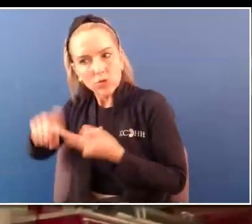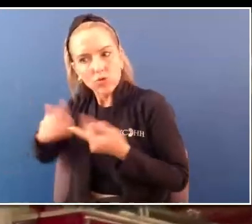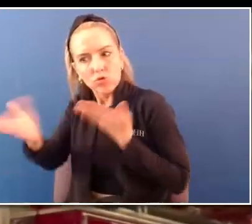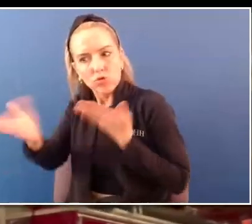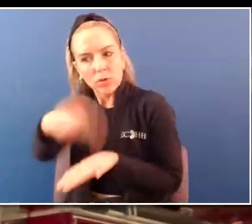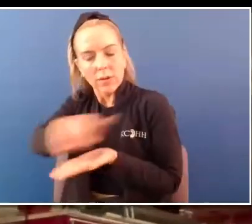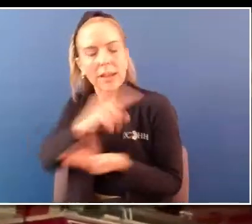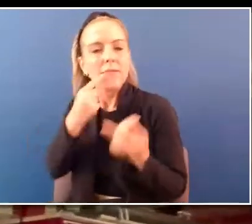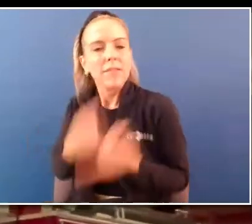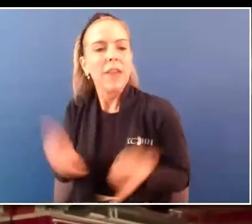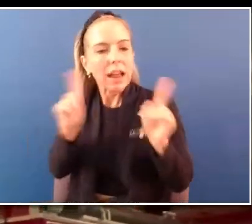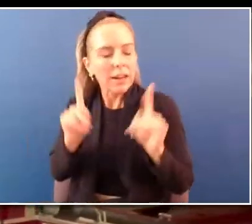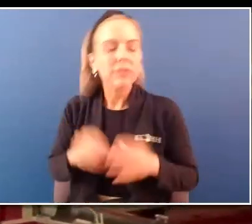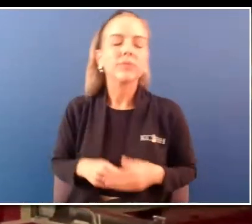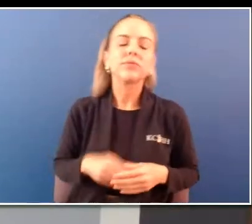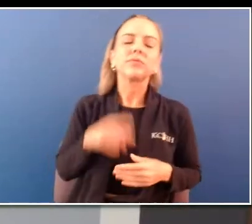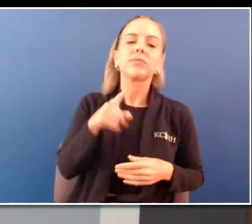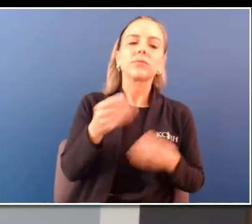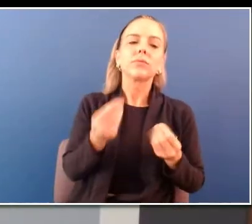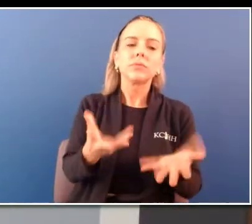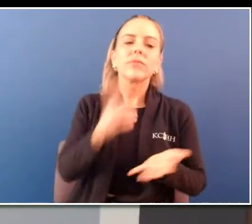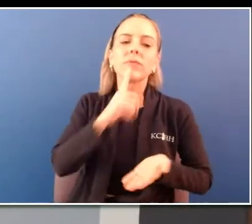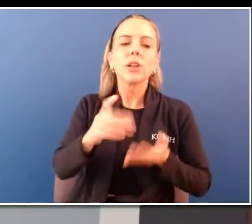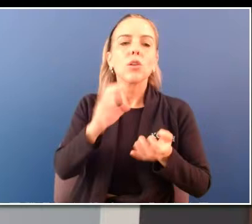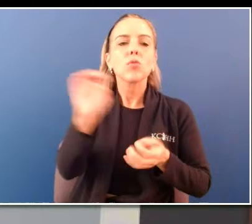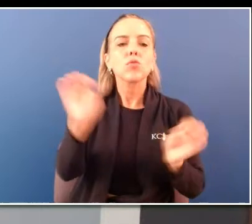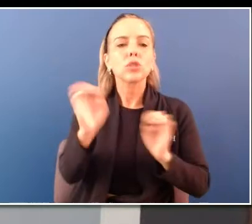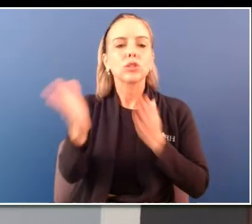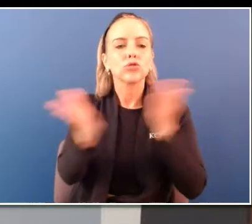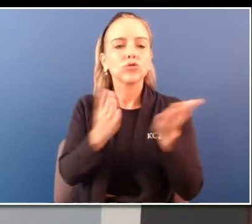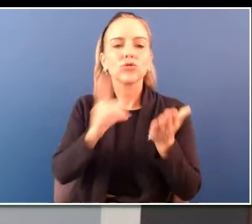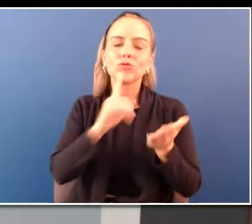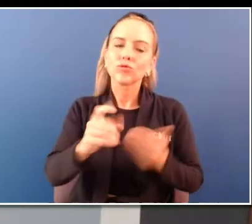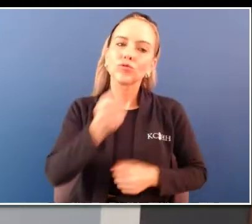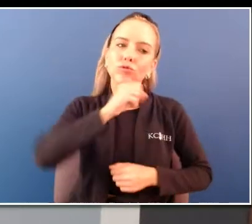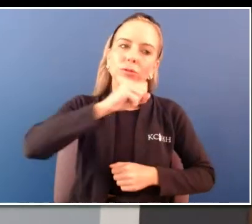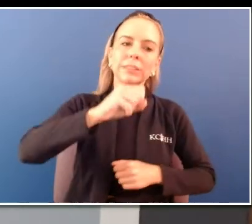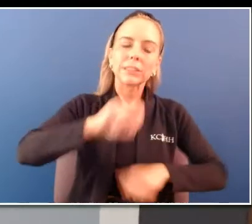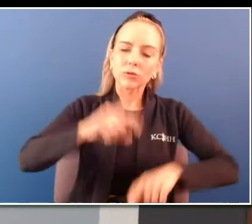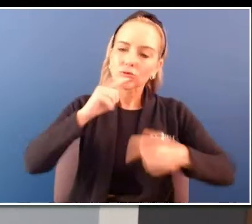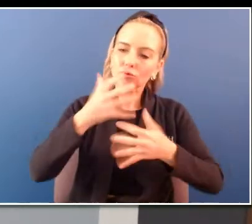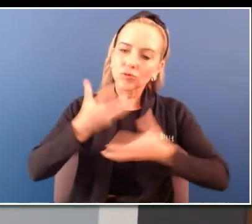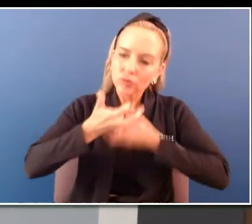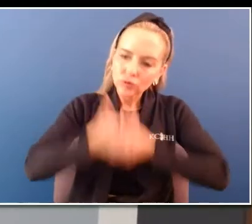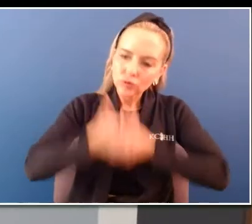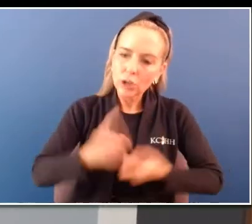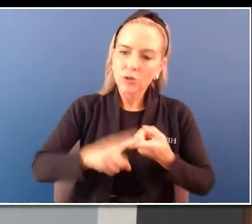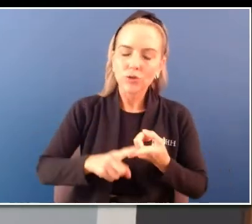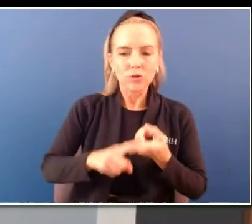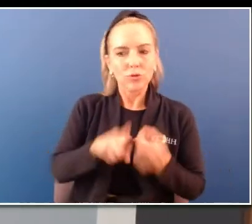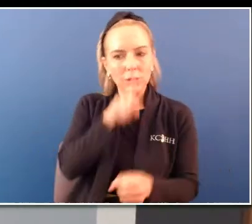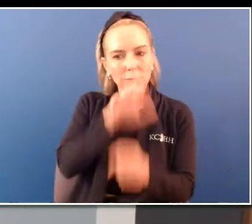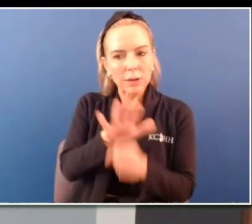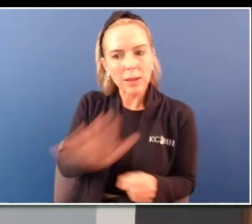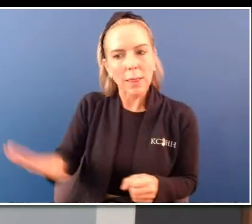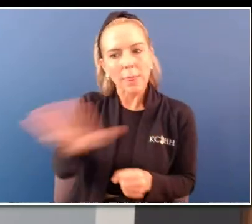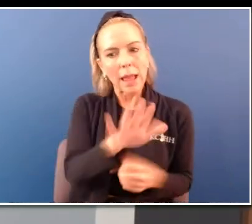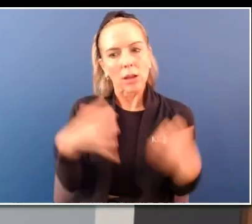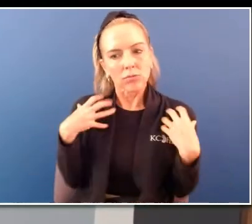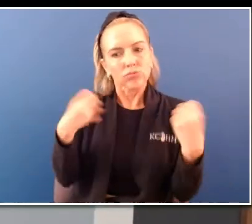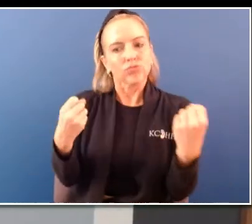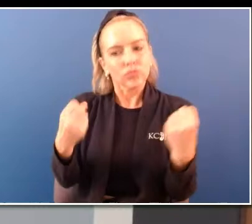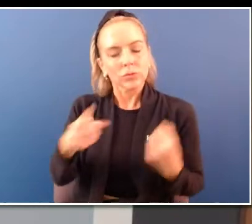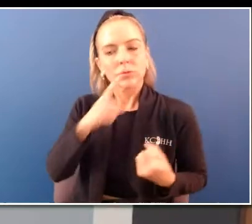our emergency services and strengthens our community's resilience and trust in our commitment to their well-being. Thank you for supporting a